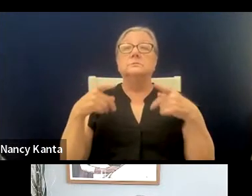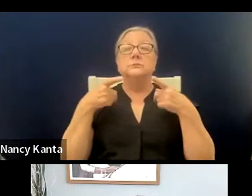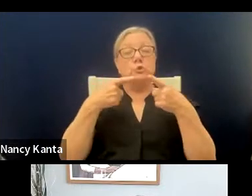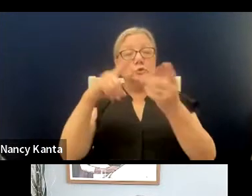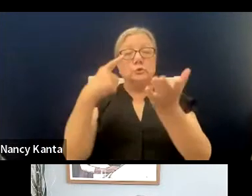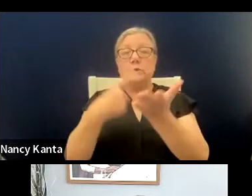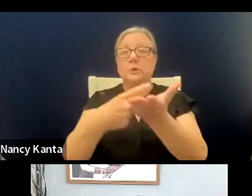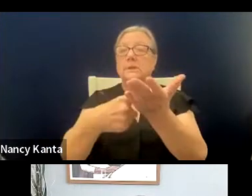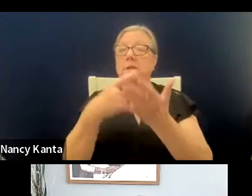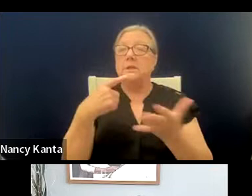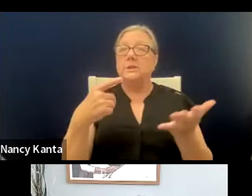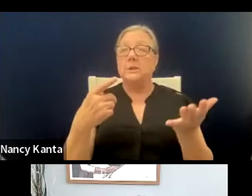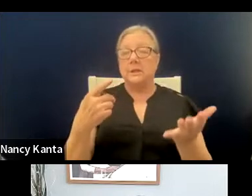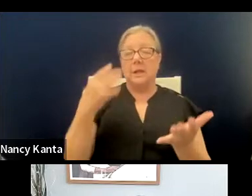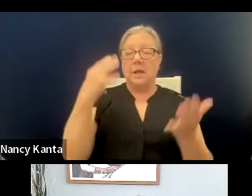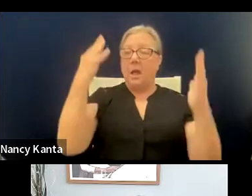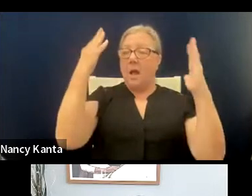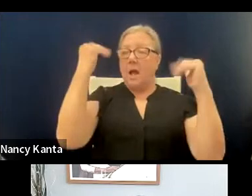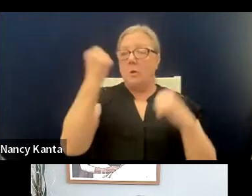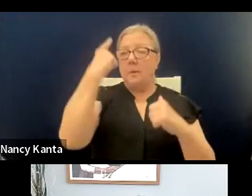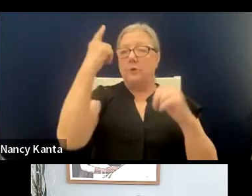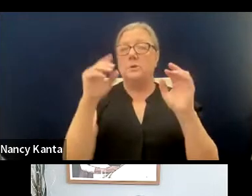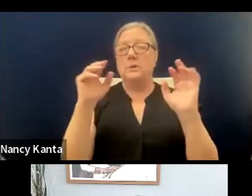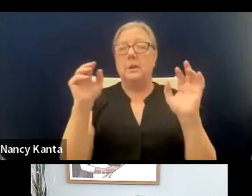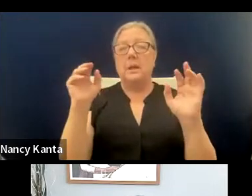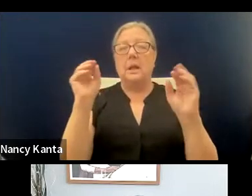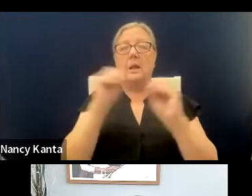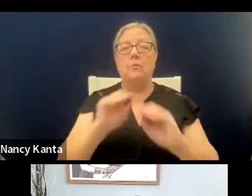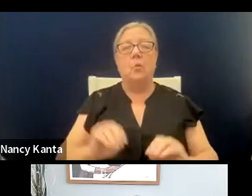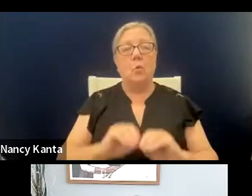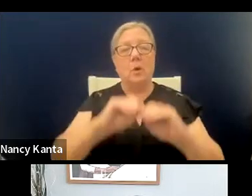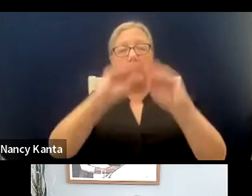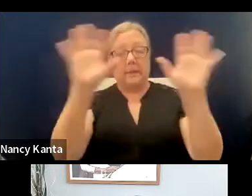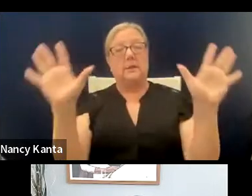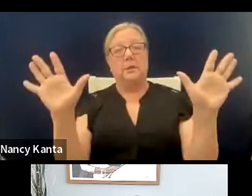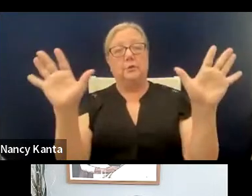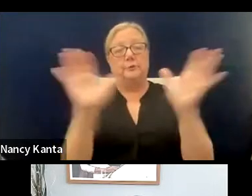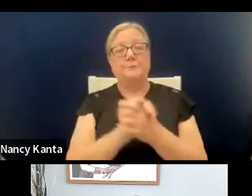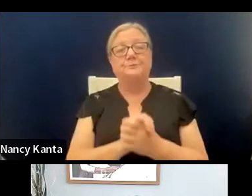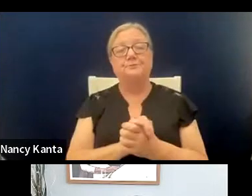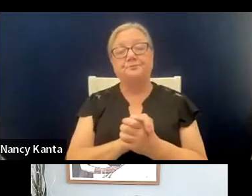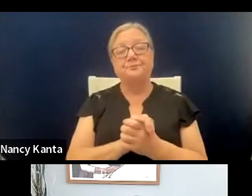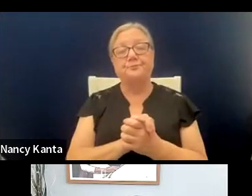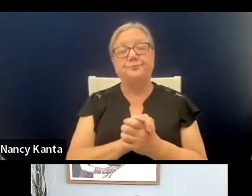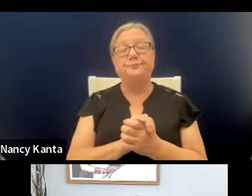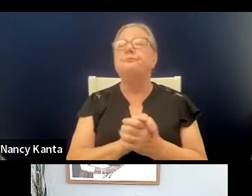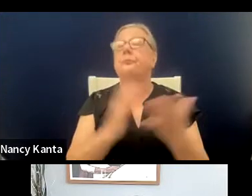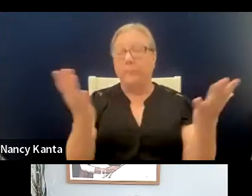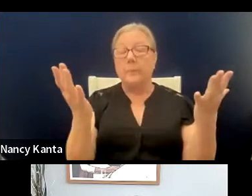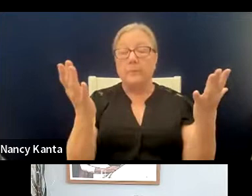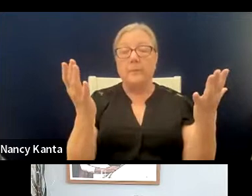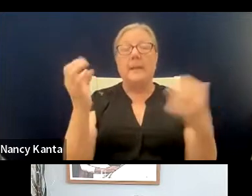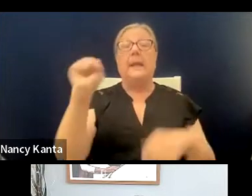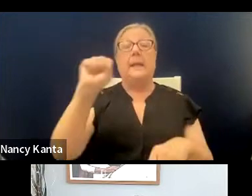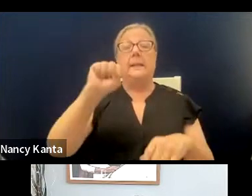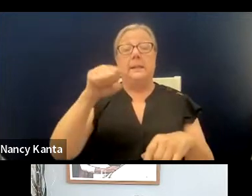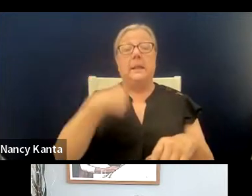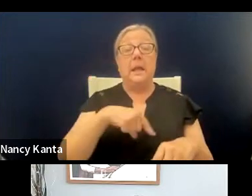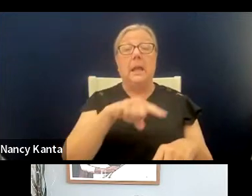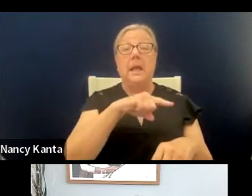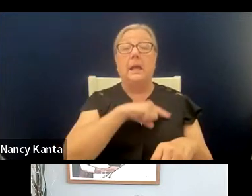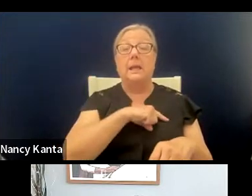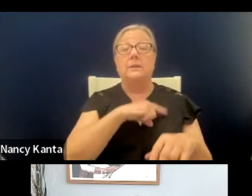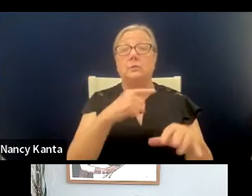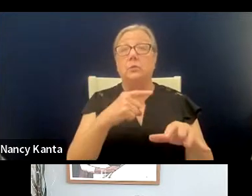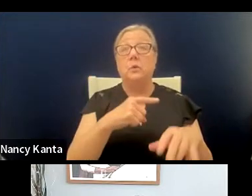happening, and how we're trying to be more explicit about it. So, but yes, I think we're on the same